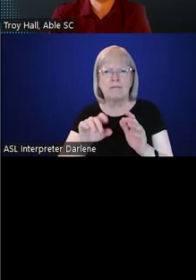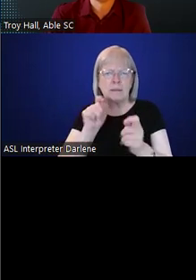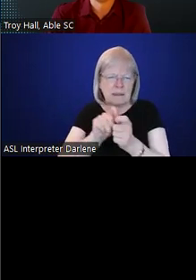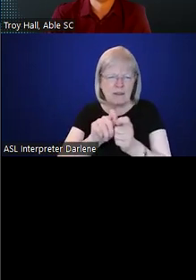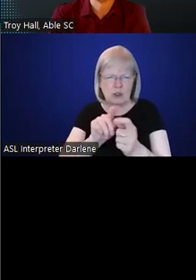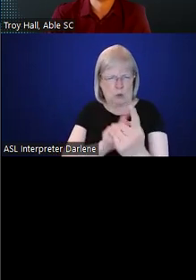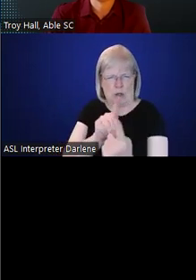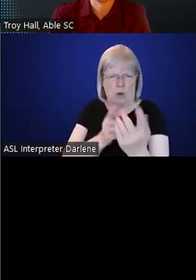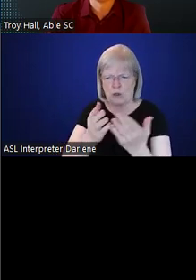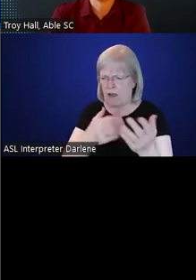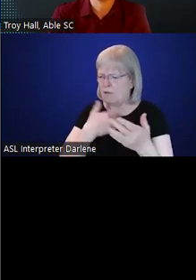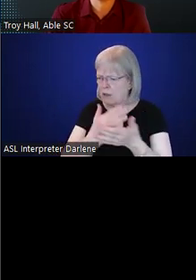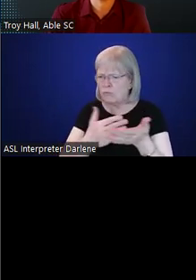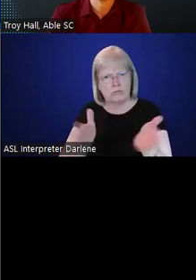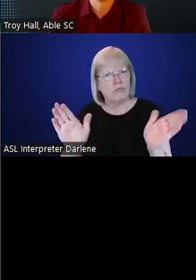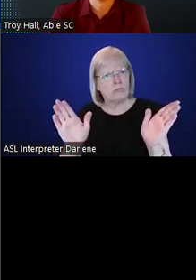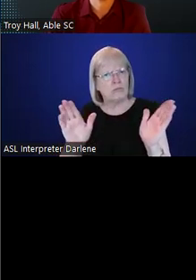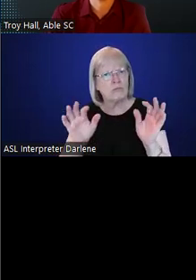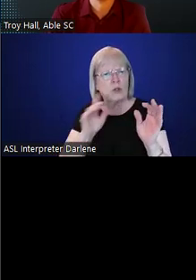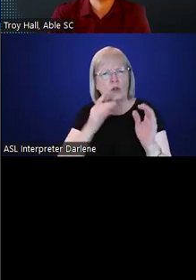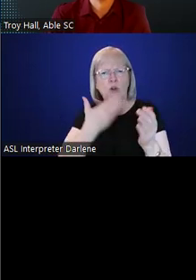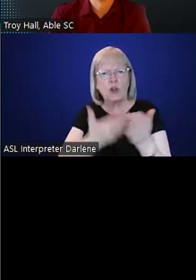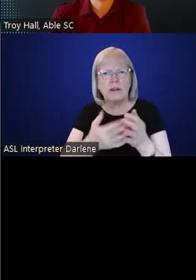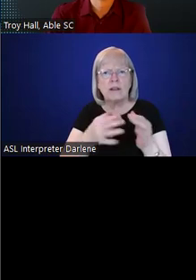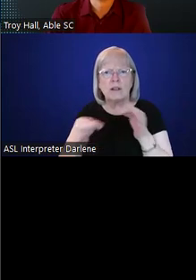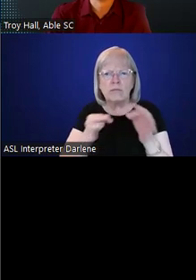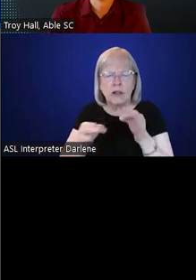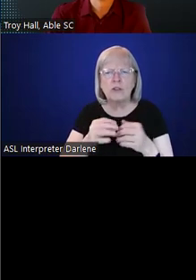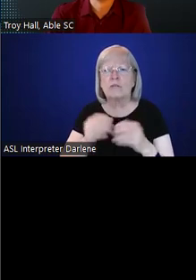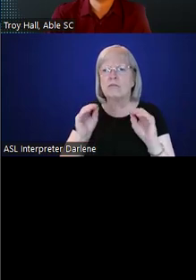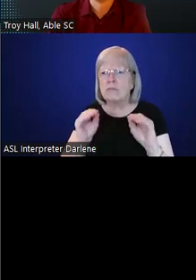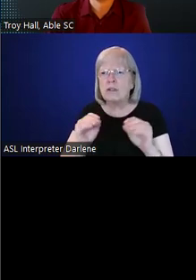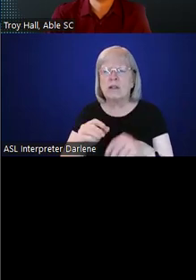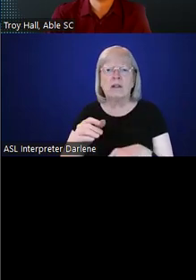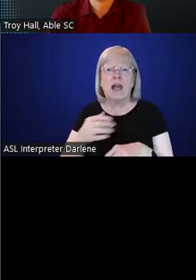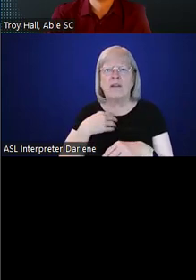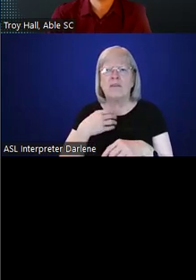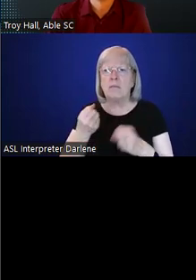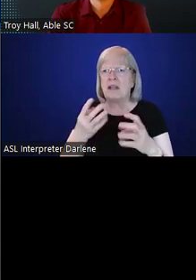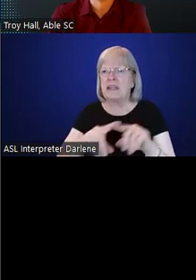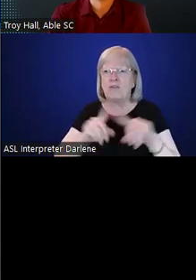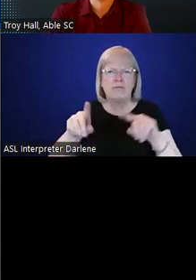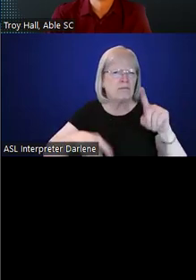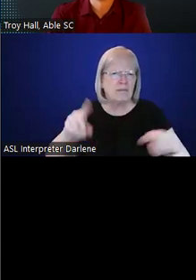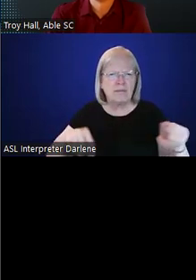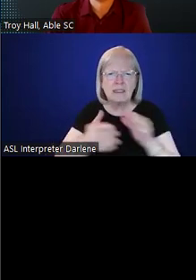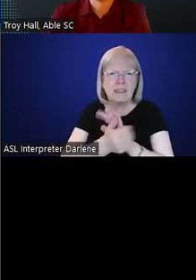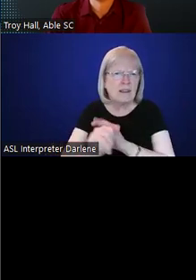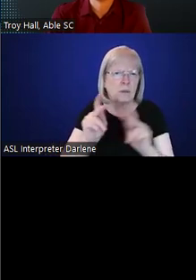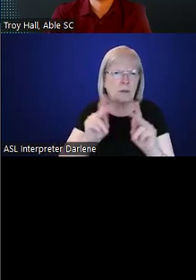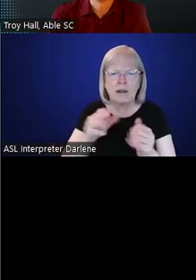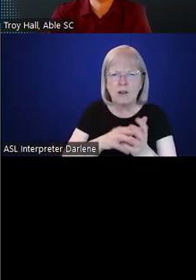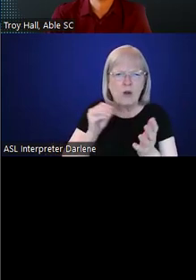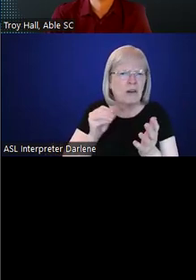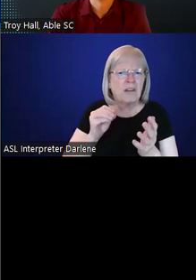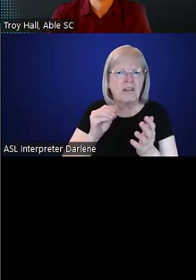still a lot of really great group instruction. There's still a lot of sort of wide-scale skills that you can learn, things that apply to